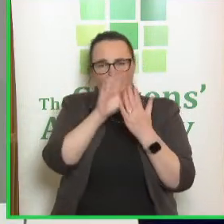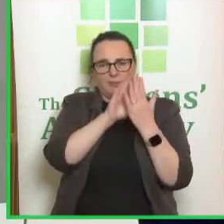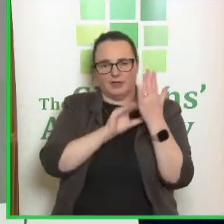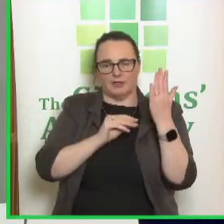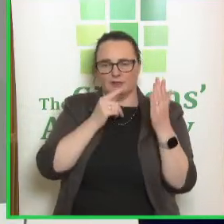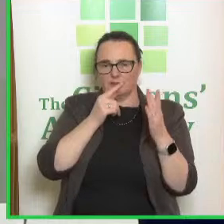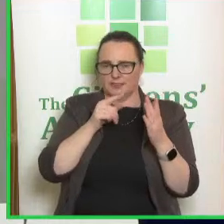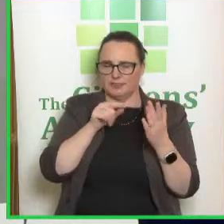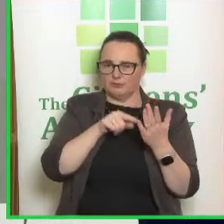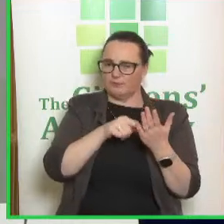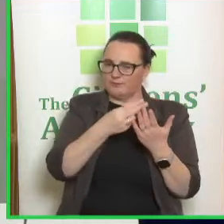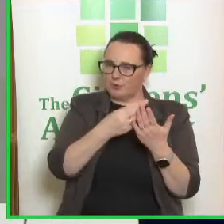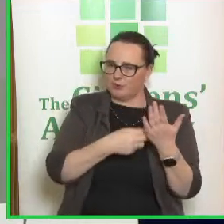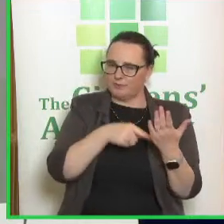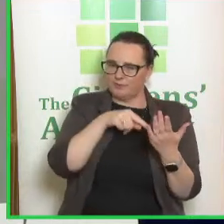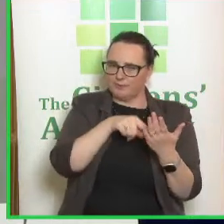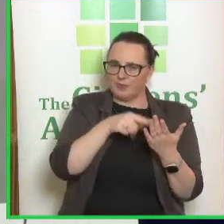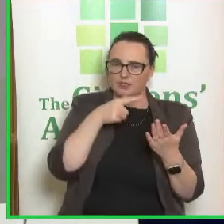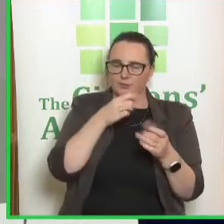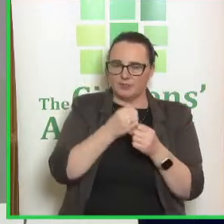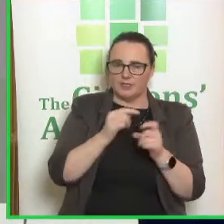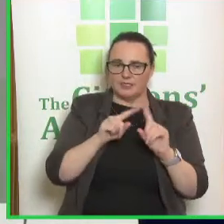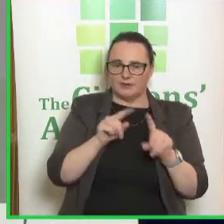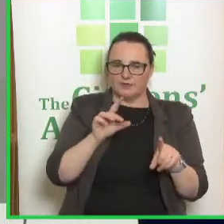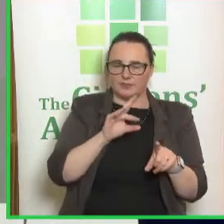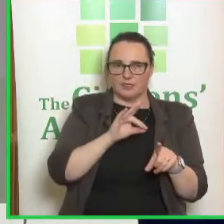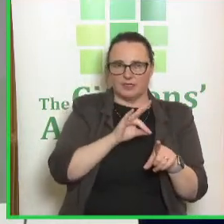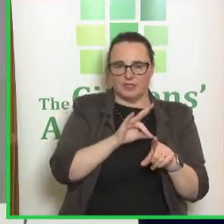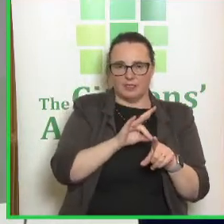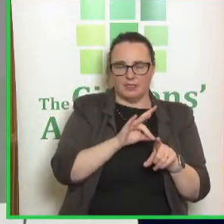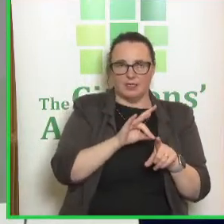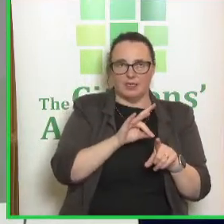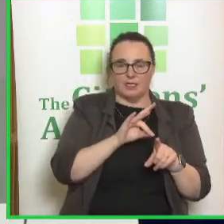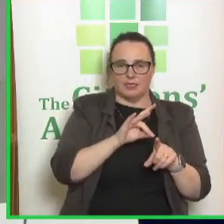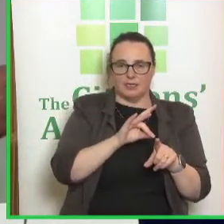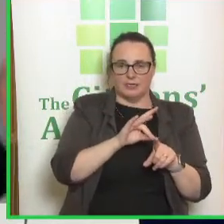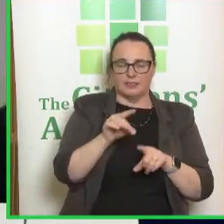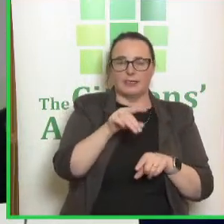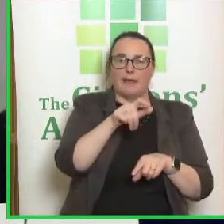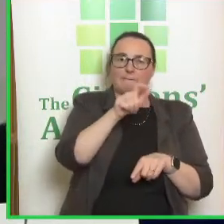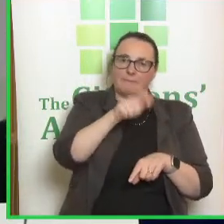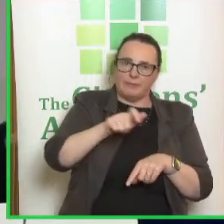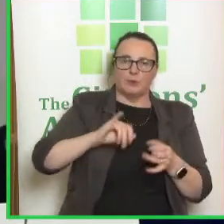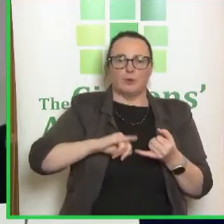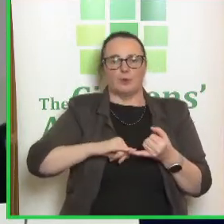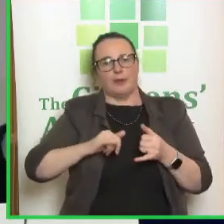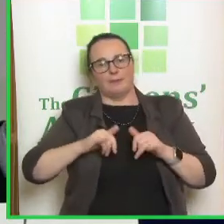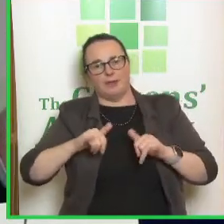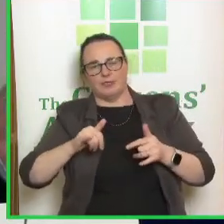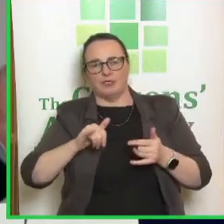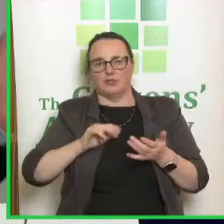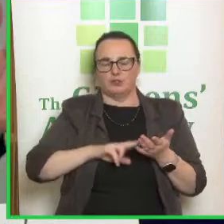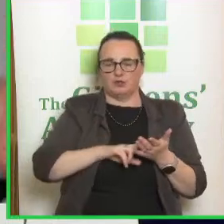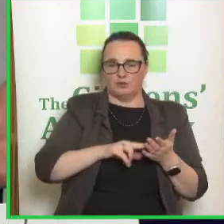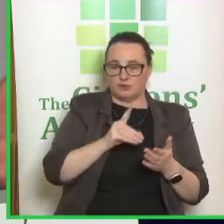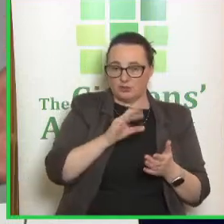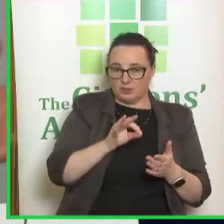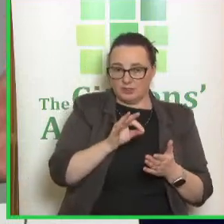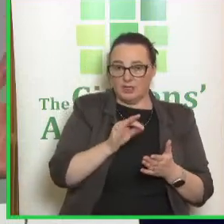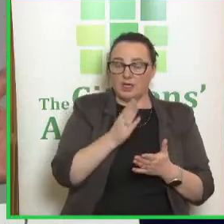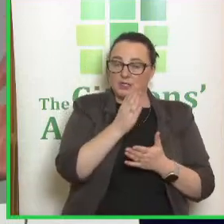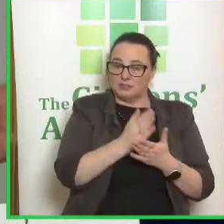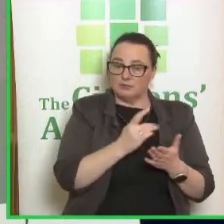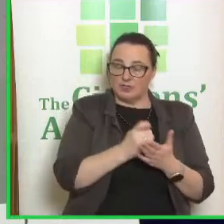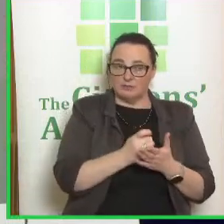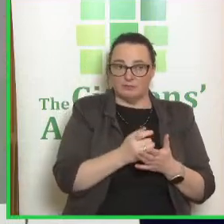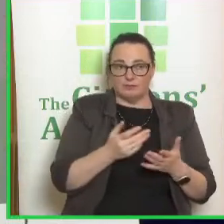a report there. It's about the various type of people, the various people who may use drugs, and it's a spectrum of people who use drugs. And in some cases, people